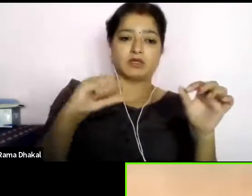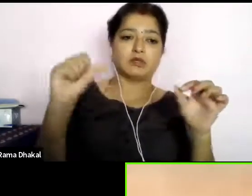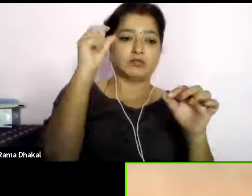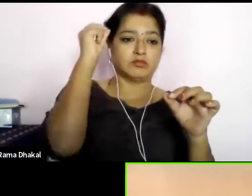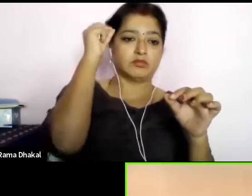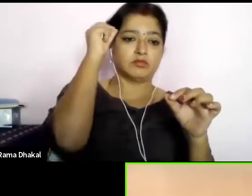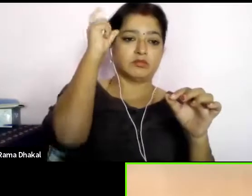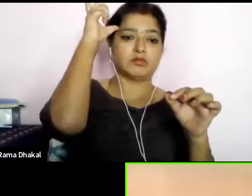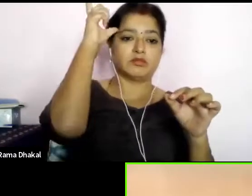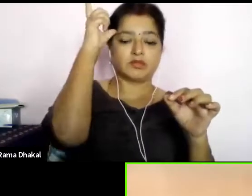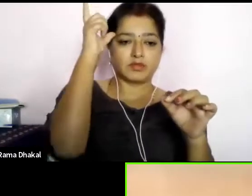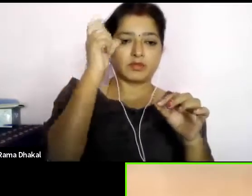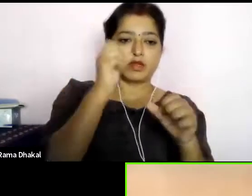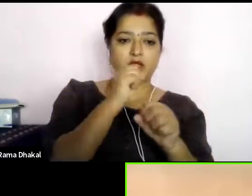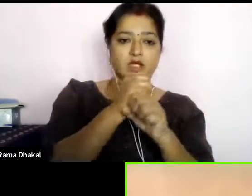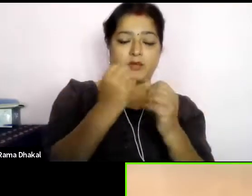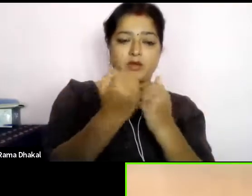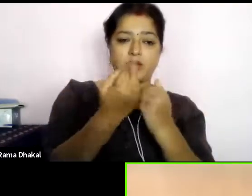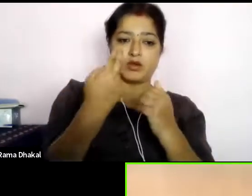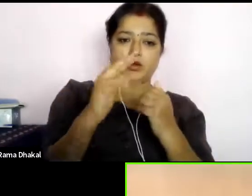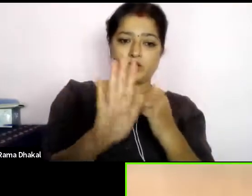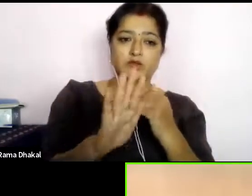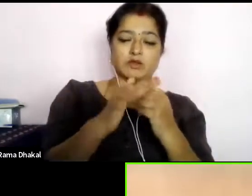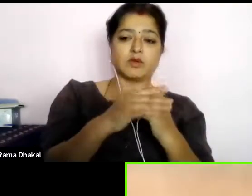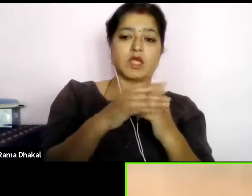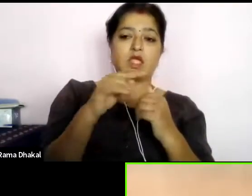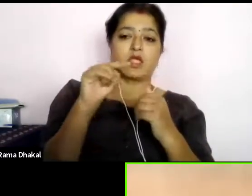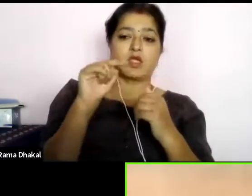the ground. But at the same time,